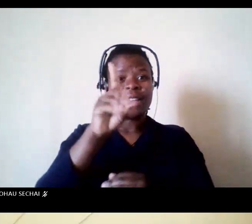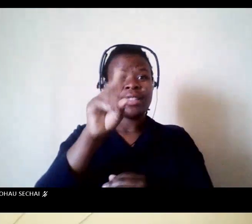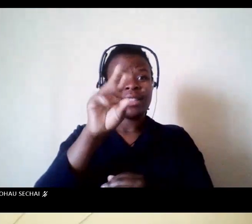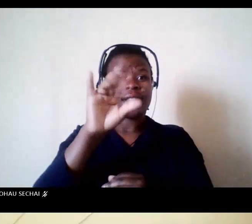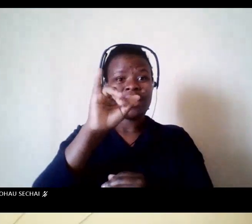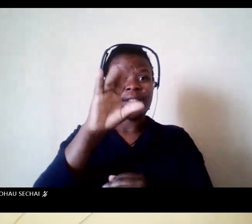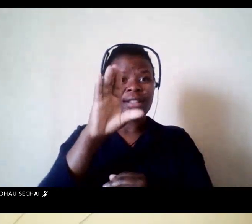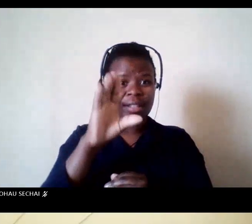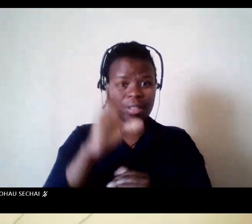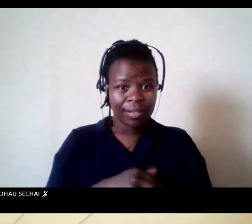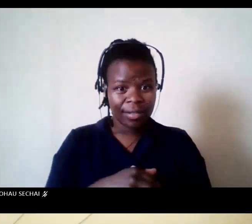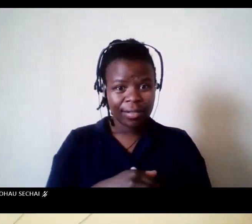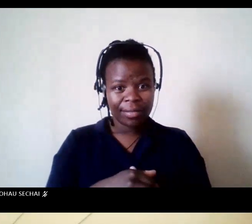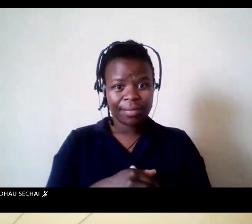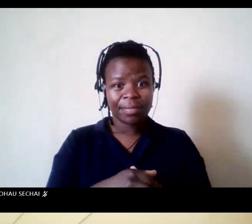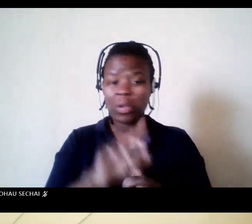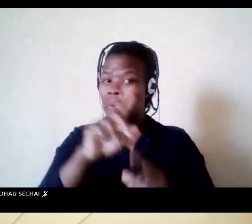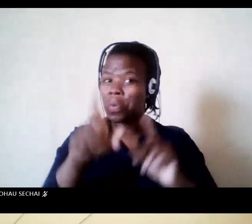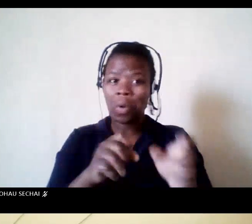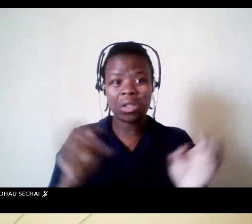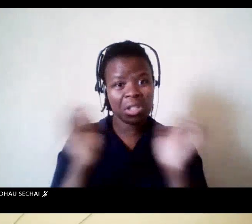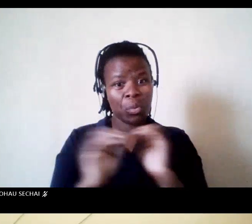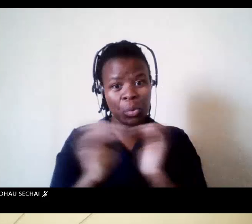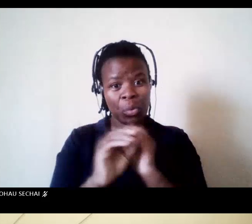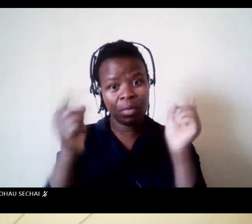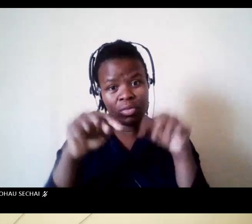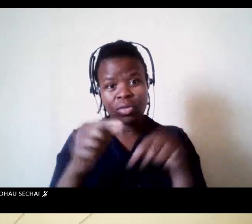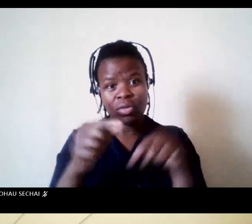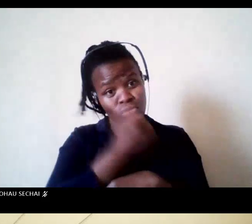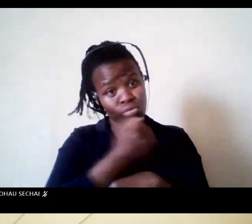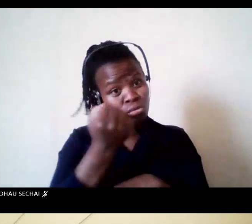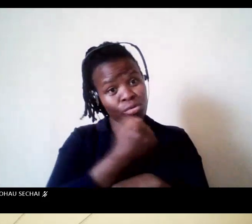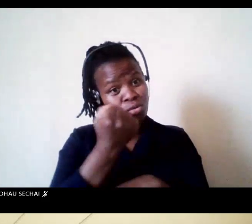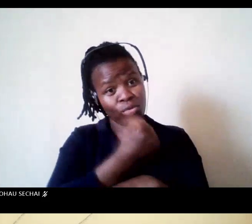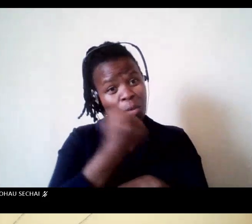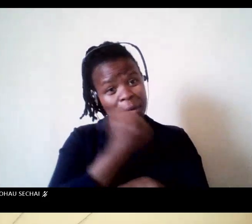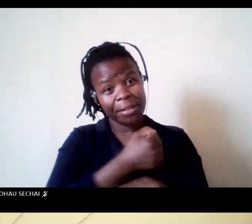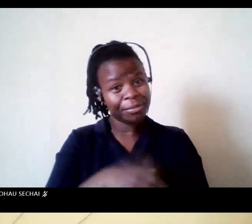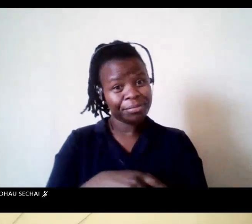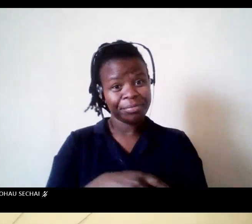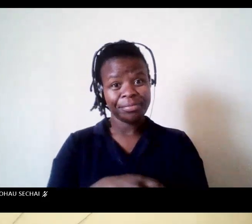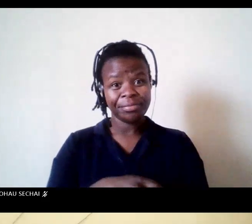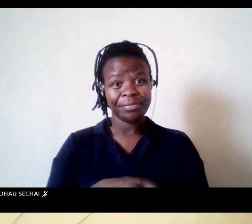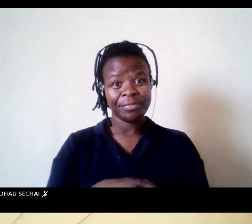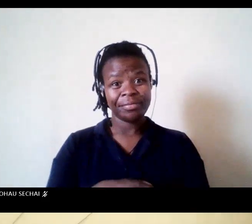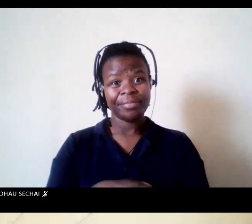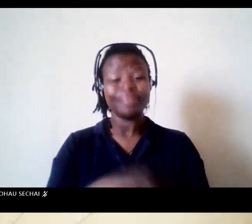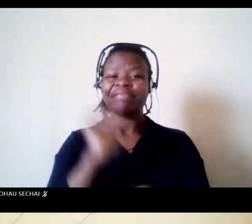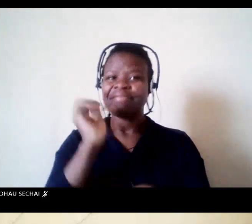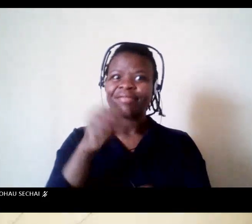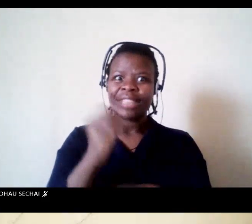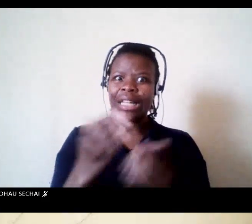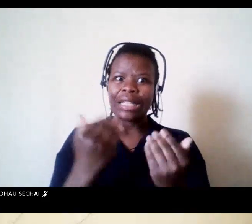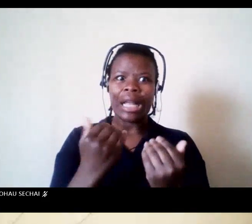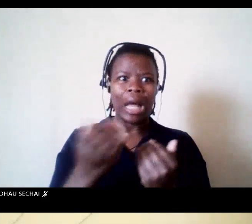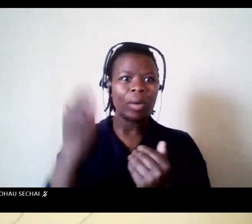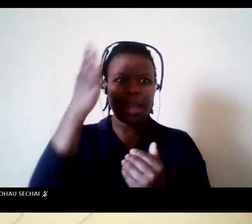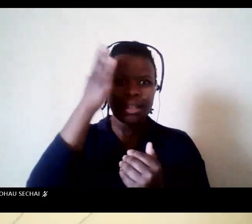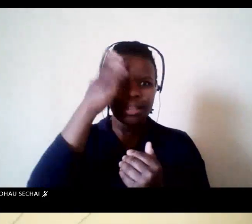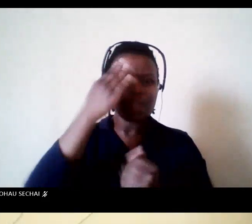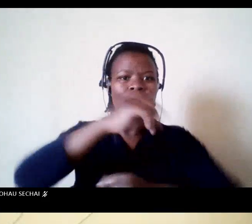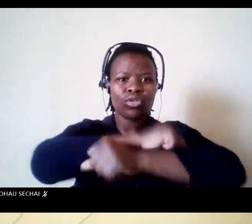I don't have any question today. Sorry, Klaus. Okay, I'm getting to know the students now that, you know, work on